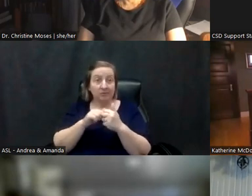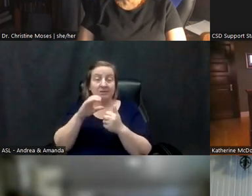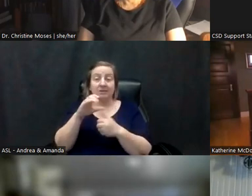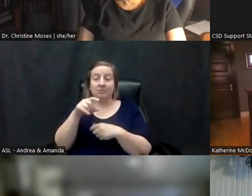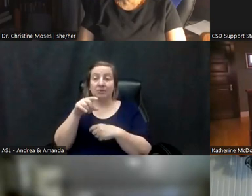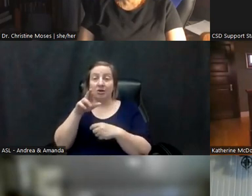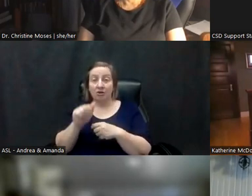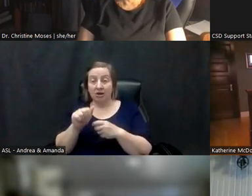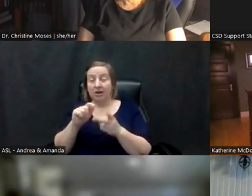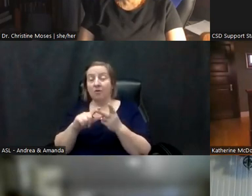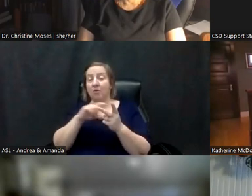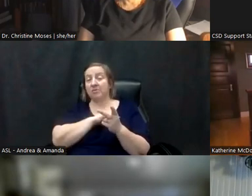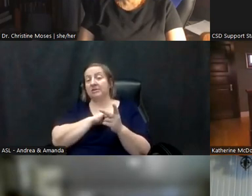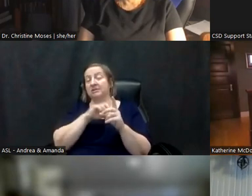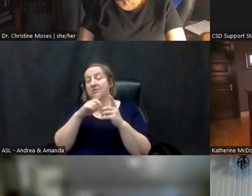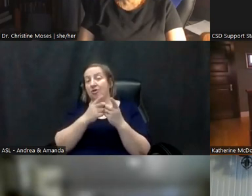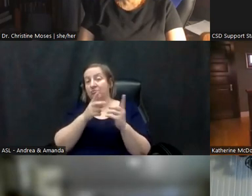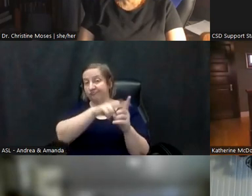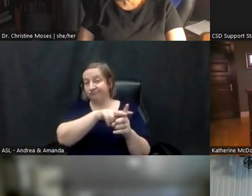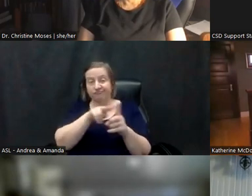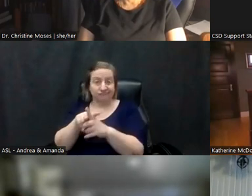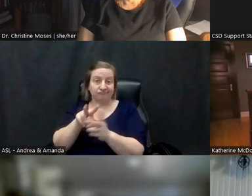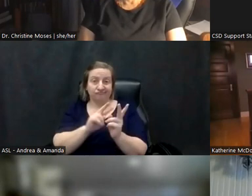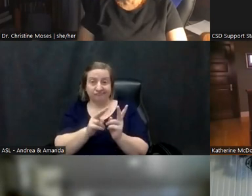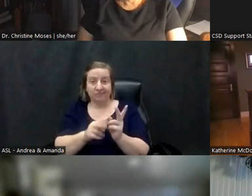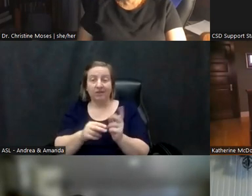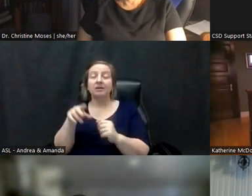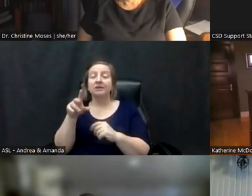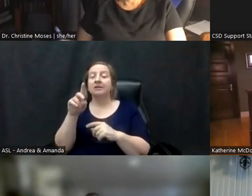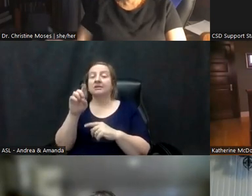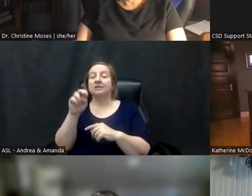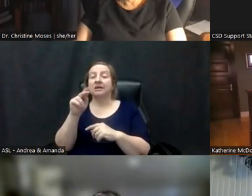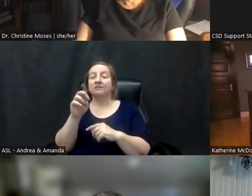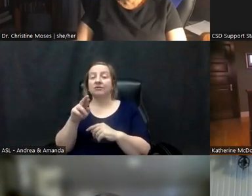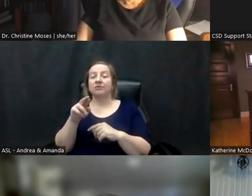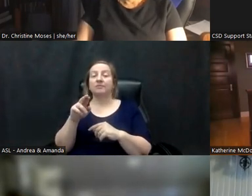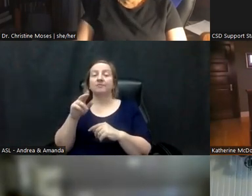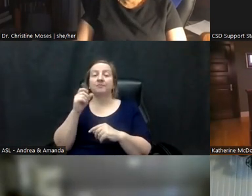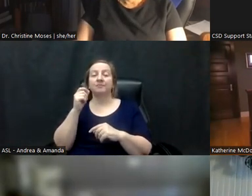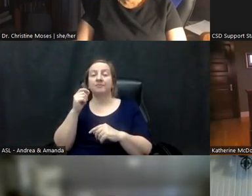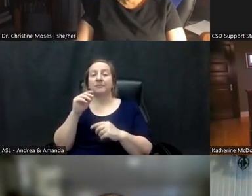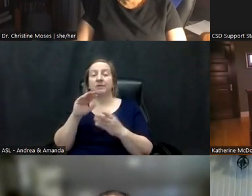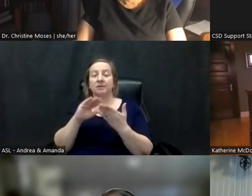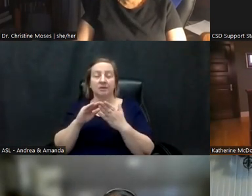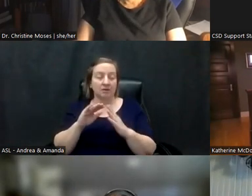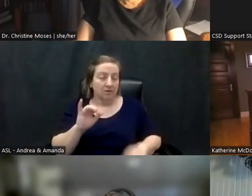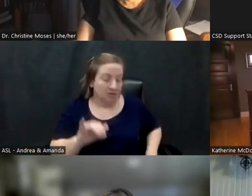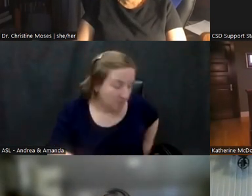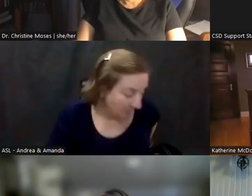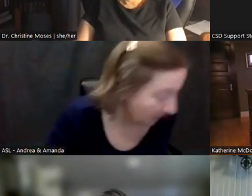police department. And then Denver, so the city and county— Debbie, yeah. I'm sorry to interrupt